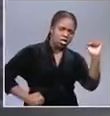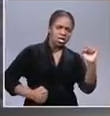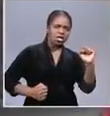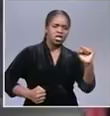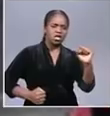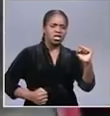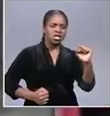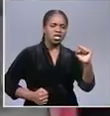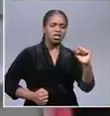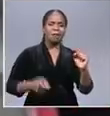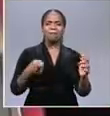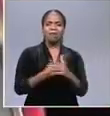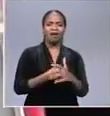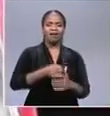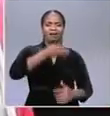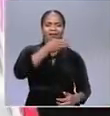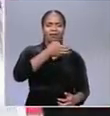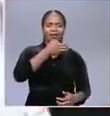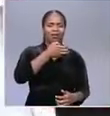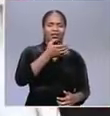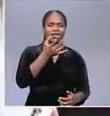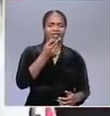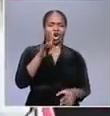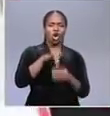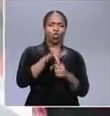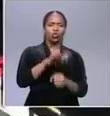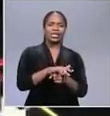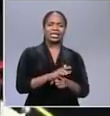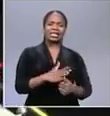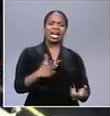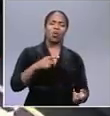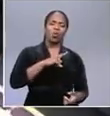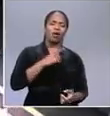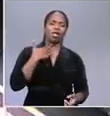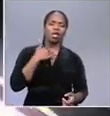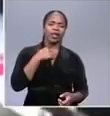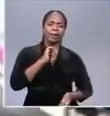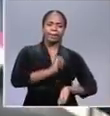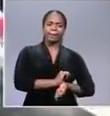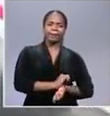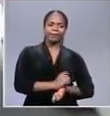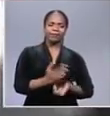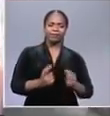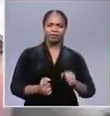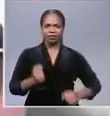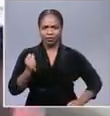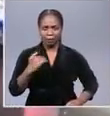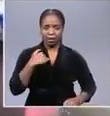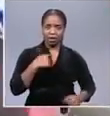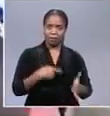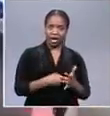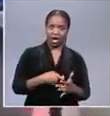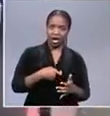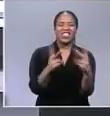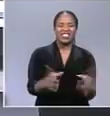a discount store where, of course, he was promptly arrested. I mean, I'm wondering if he was perhaps